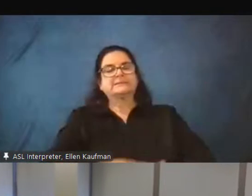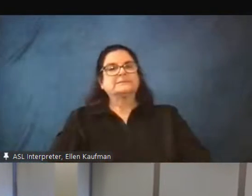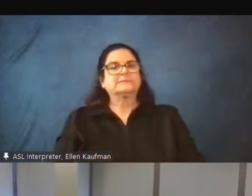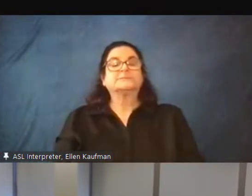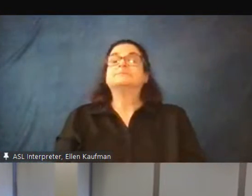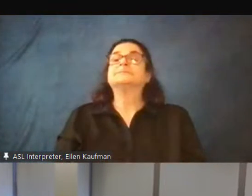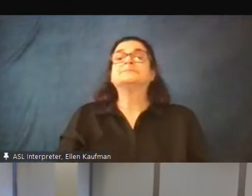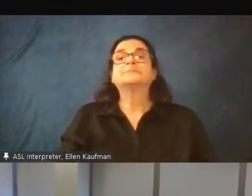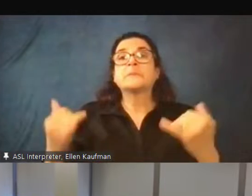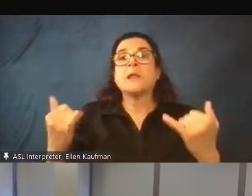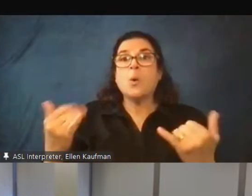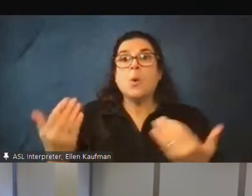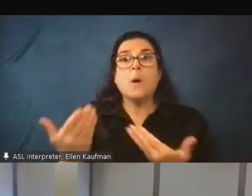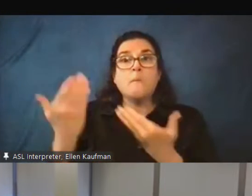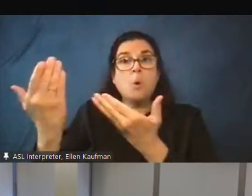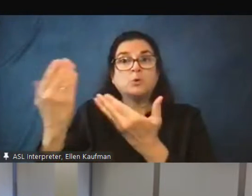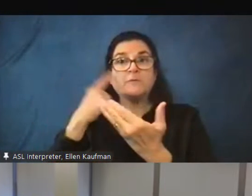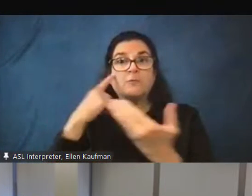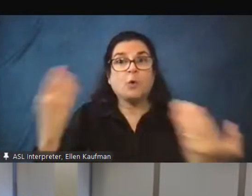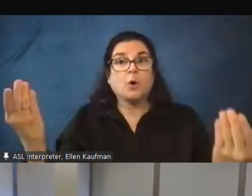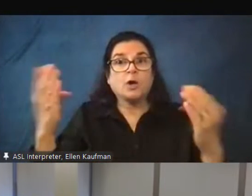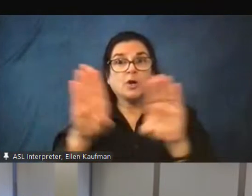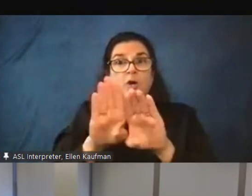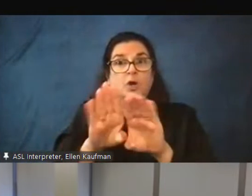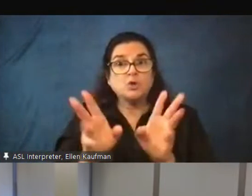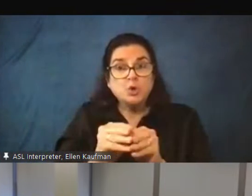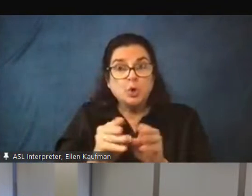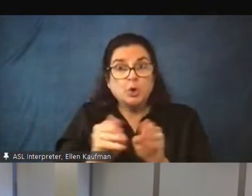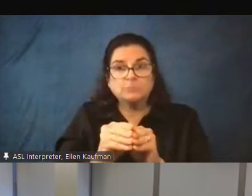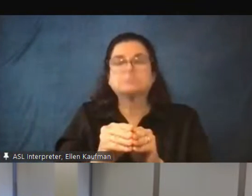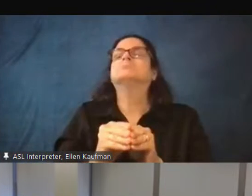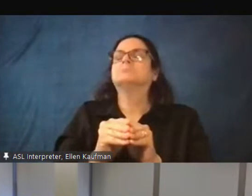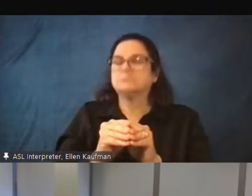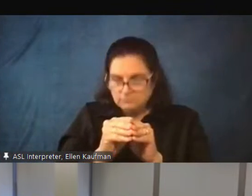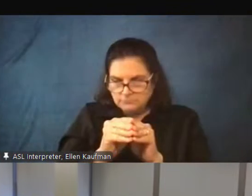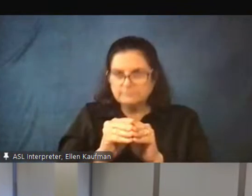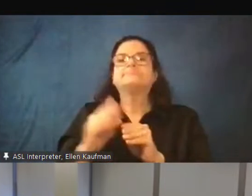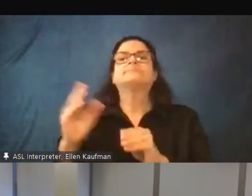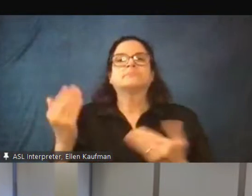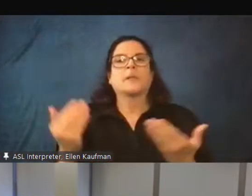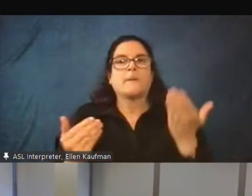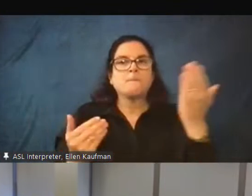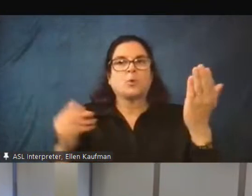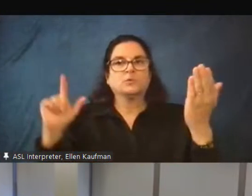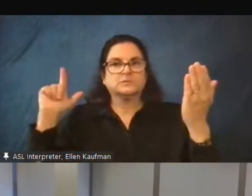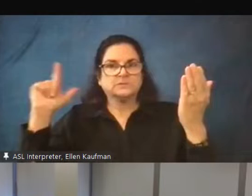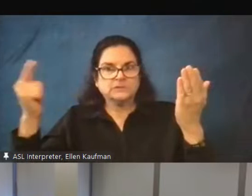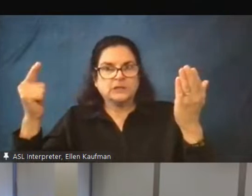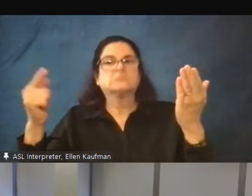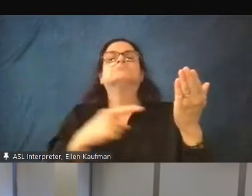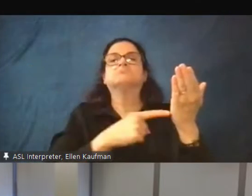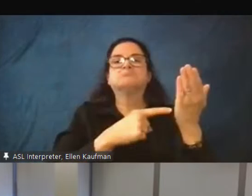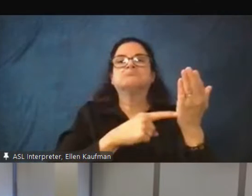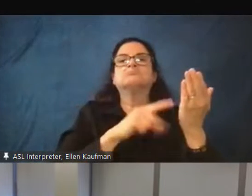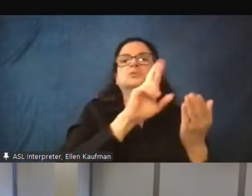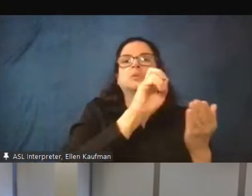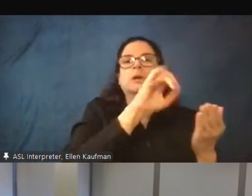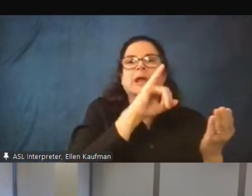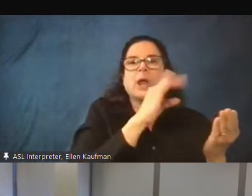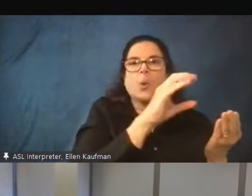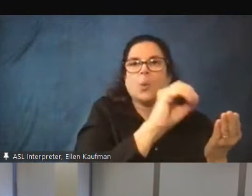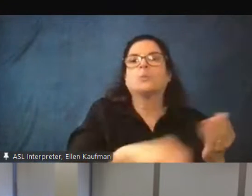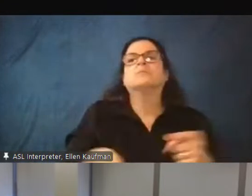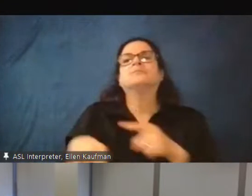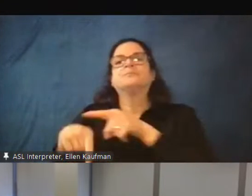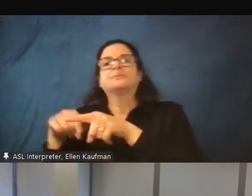adjourn? So moved. Second. It's been properly moved and seconded that the meeting be adjourned by Director Raquel and by Director Eady. We'll take a roll